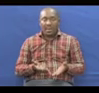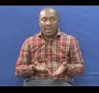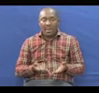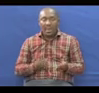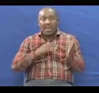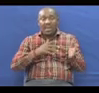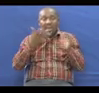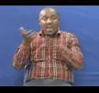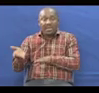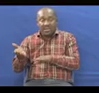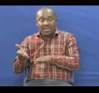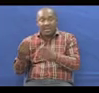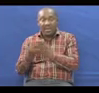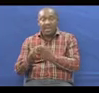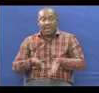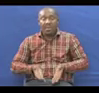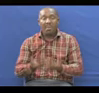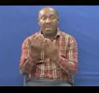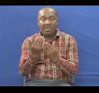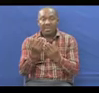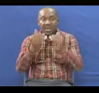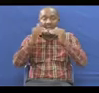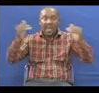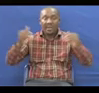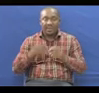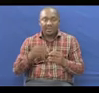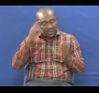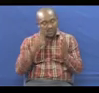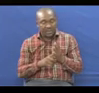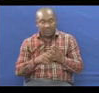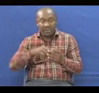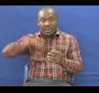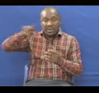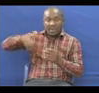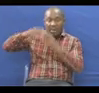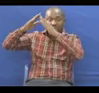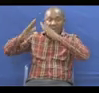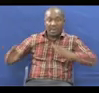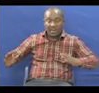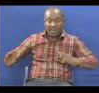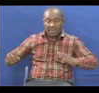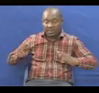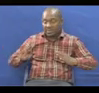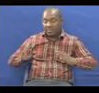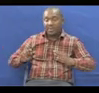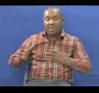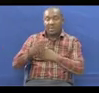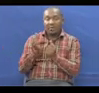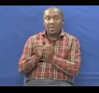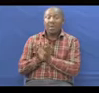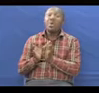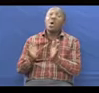example, from our pyramids, the pyramids is having a broad structure. That means their